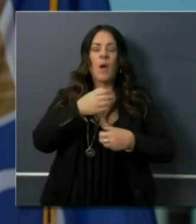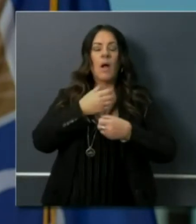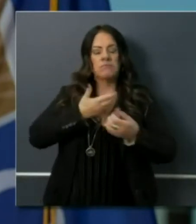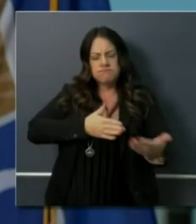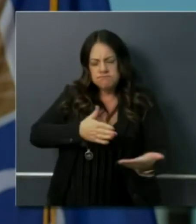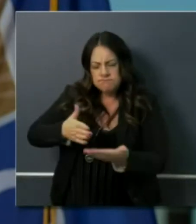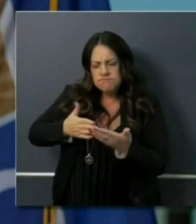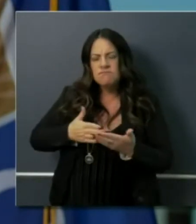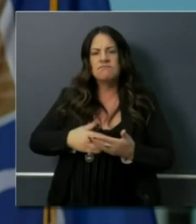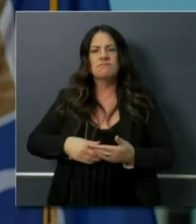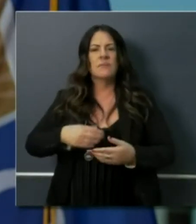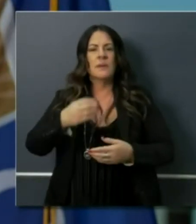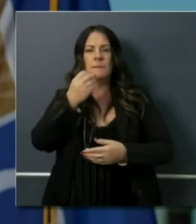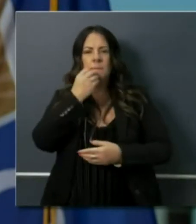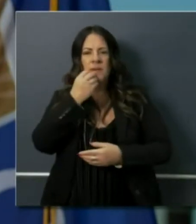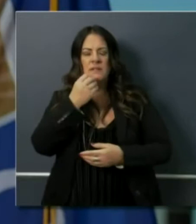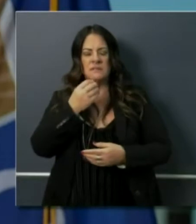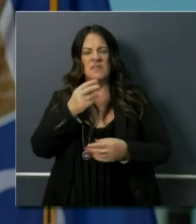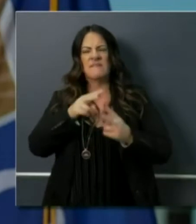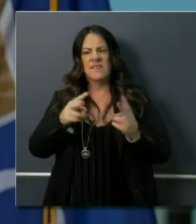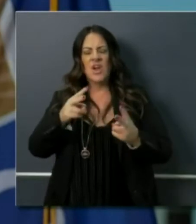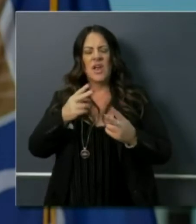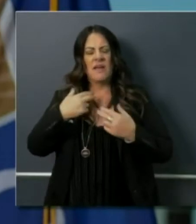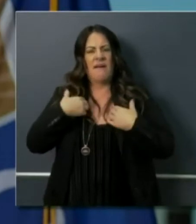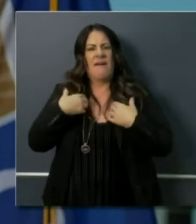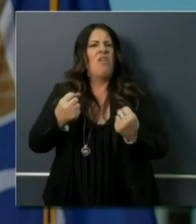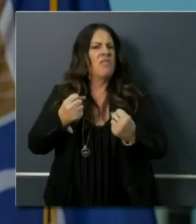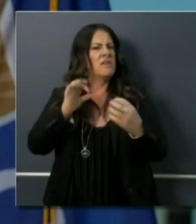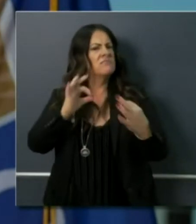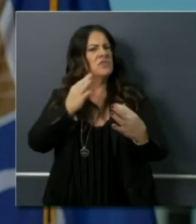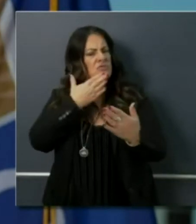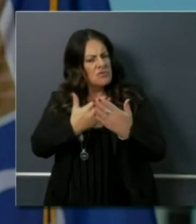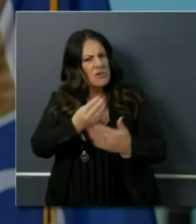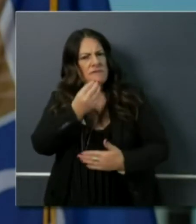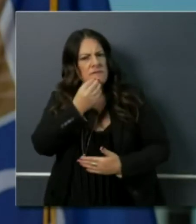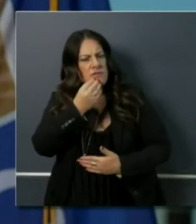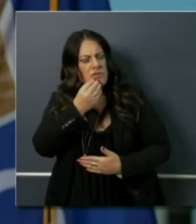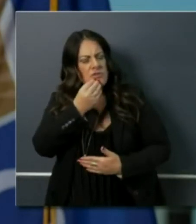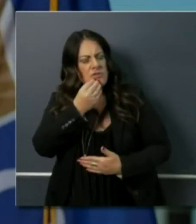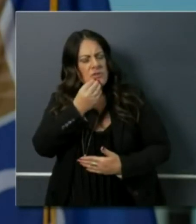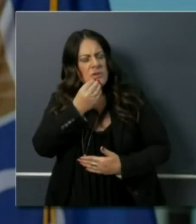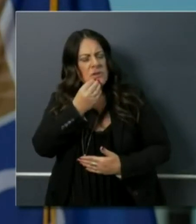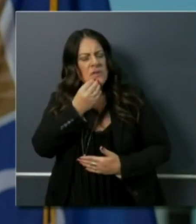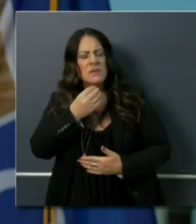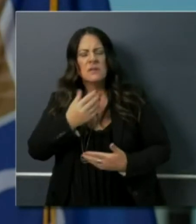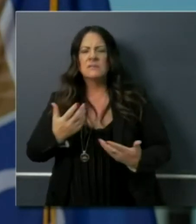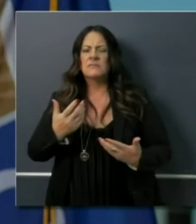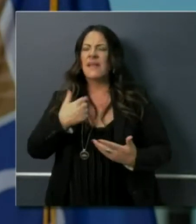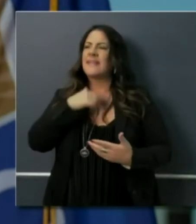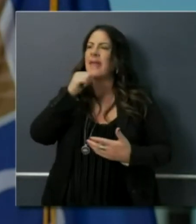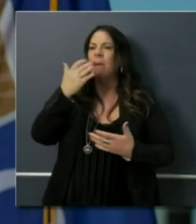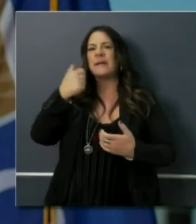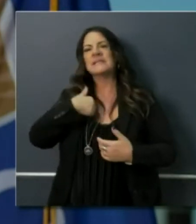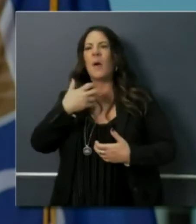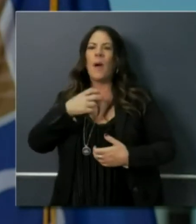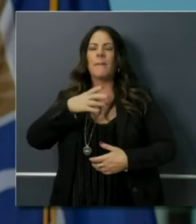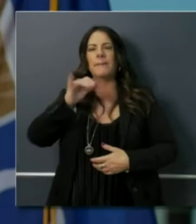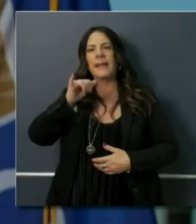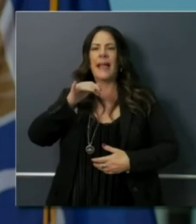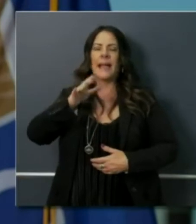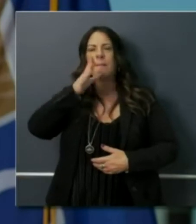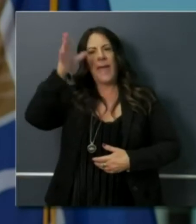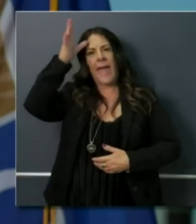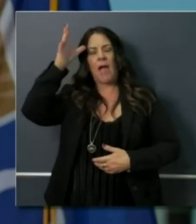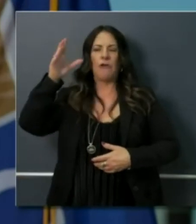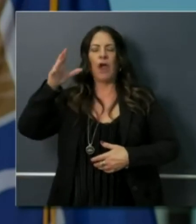nutritious food. And by the way, I say nutritious, not because I want to be paternalistic, not because I want to moralize, but